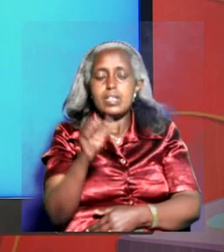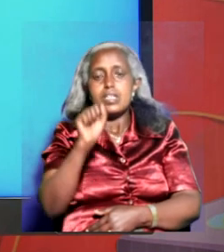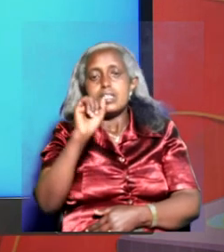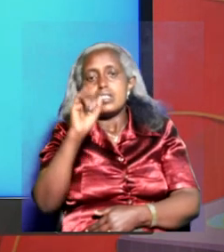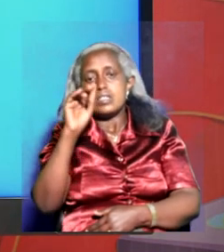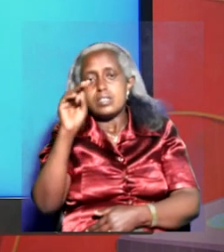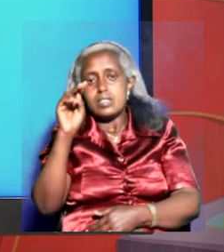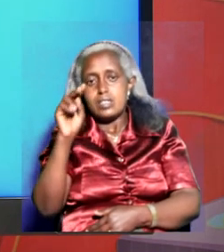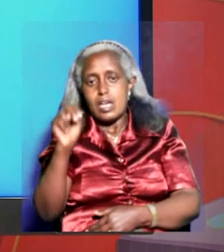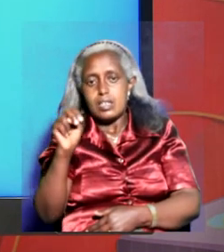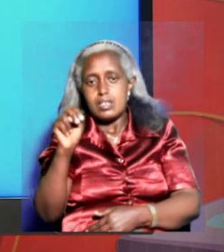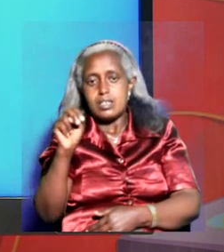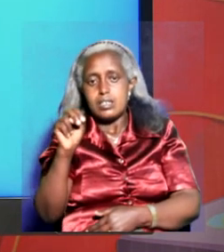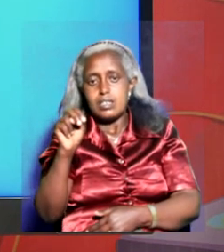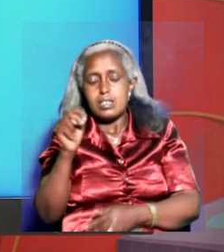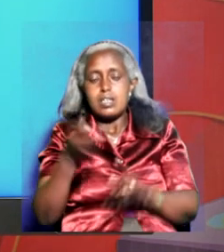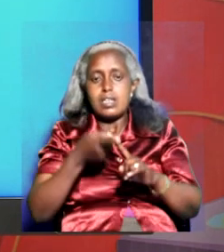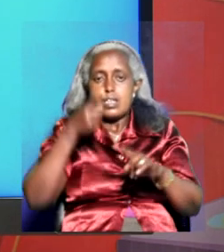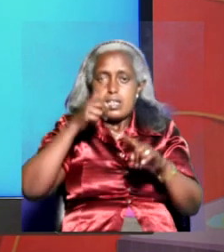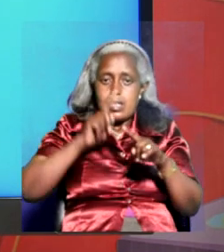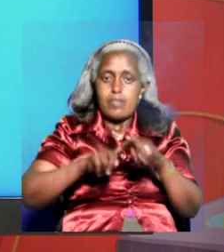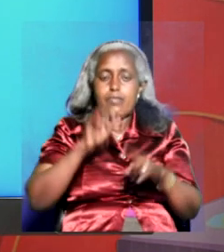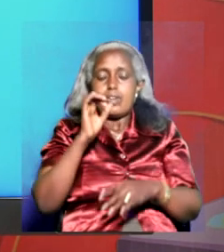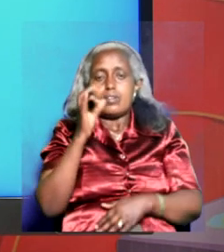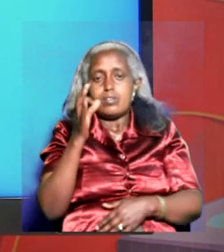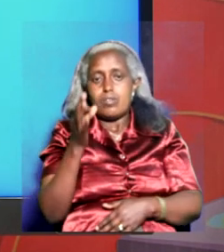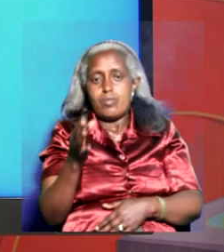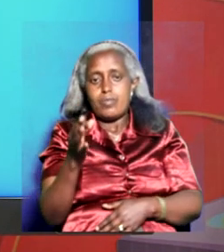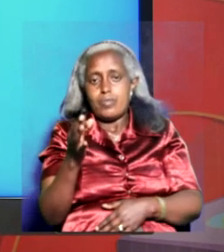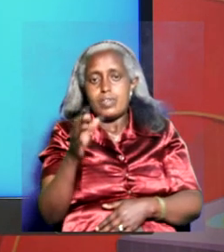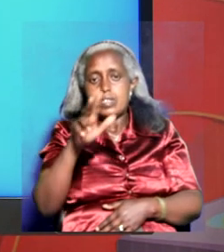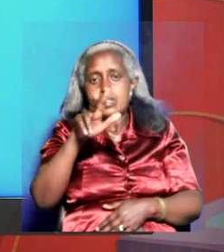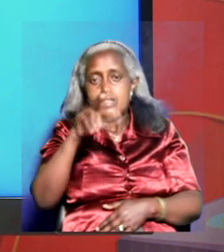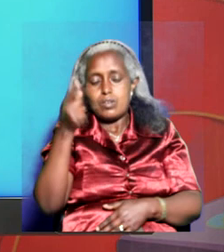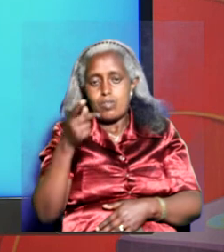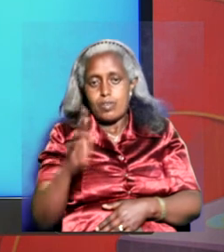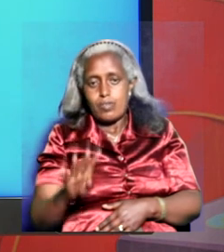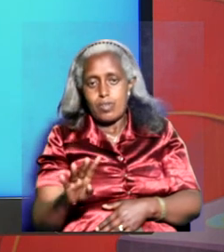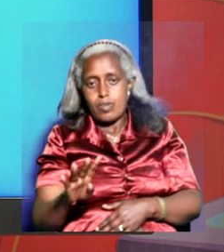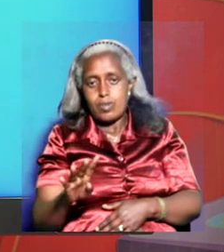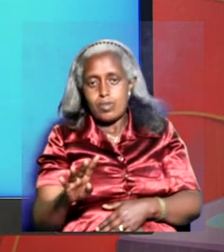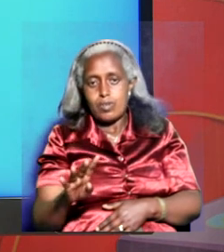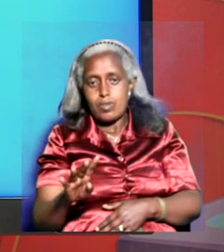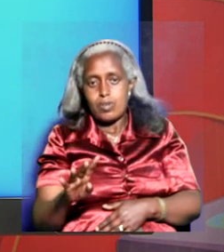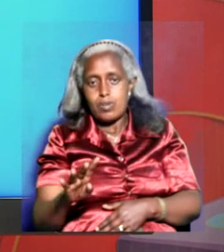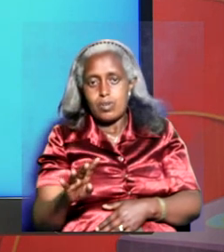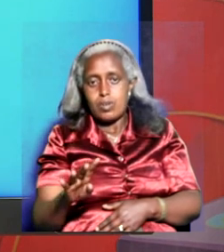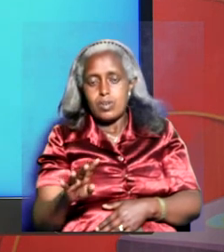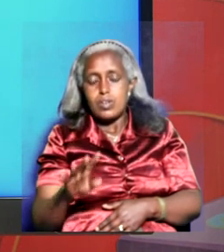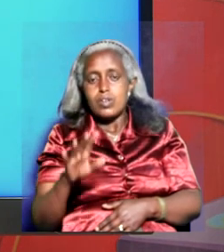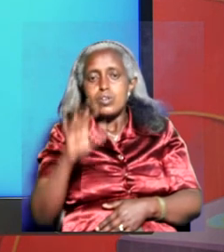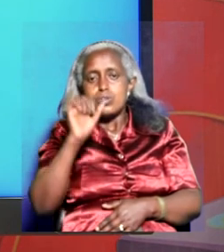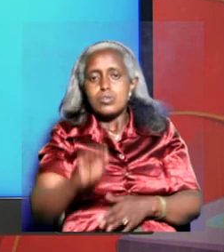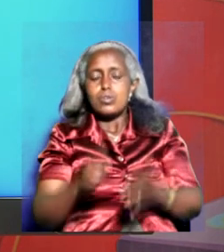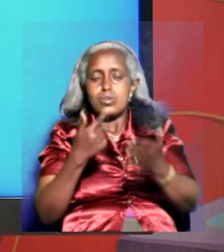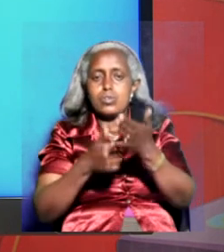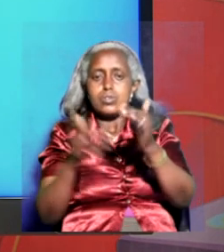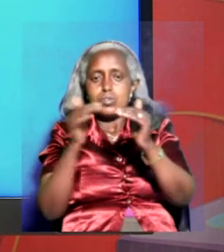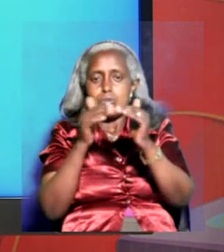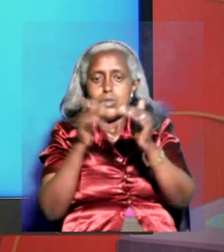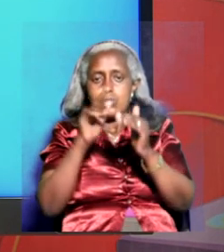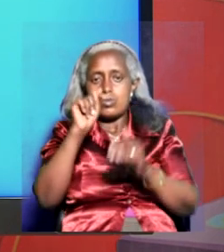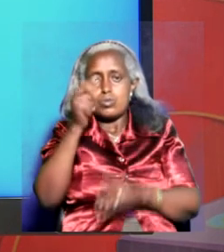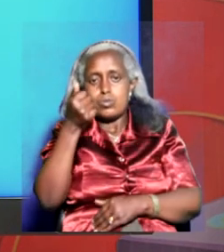sine inverse of 3 over 4. So this equal to this